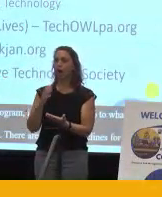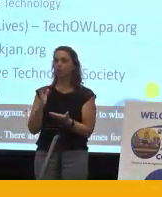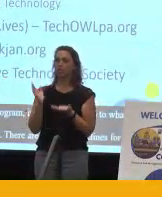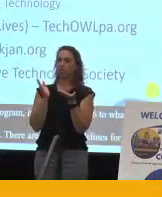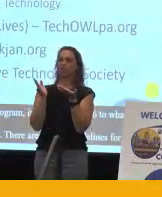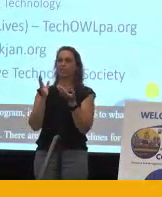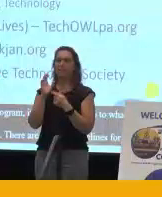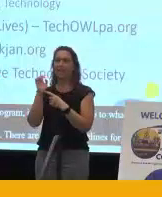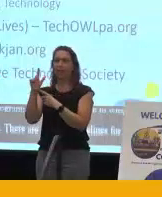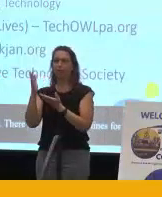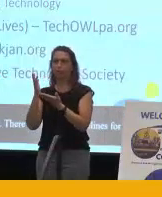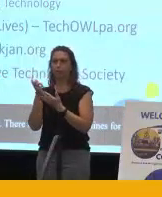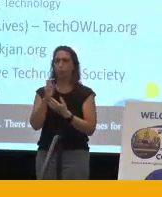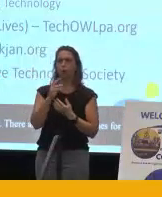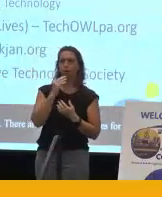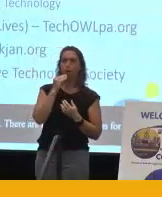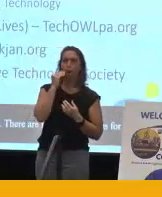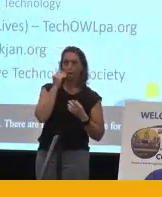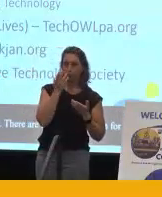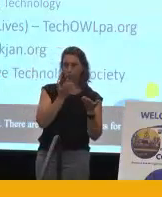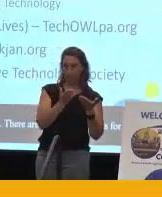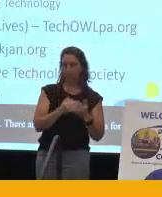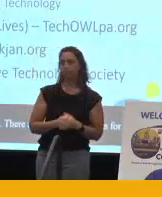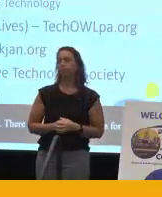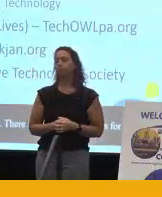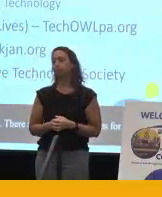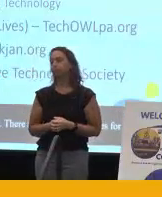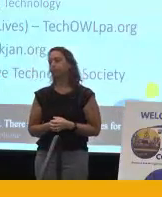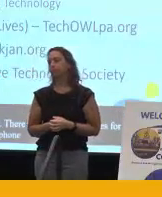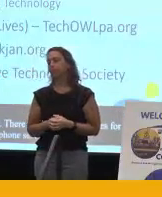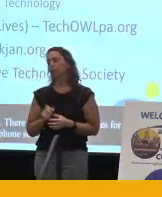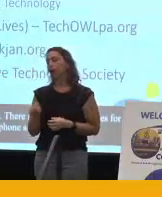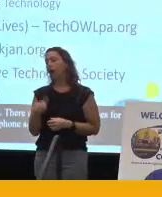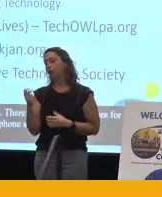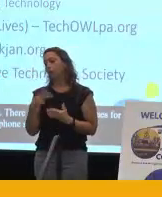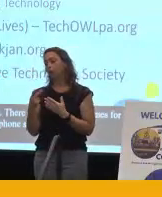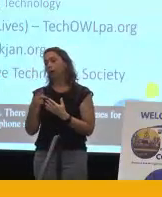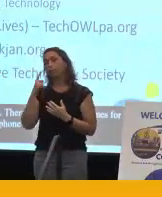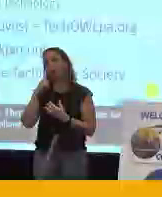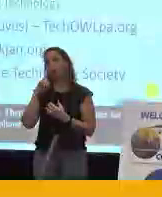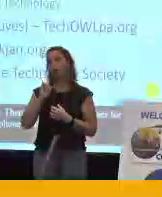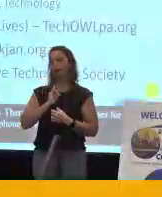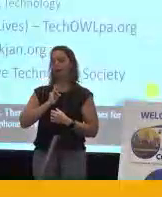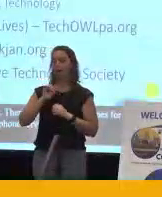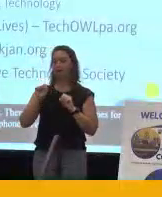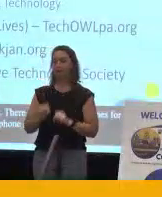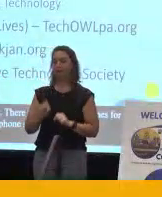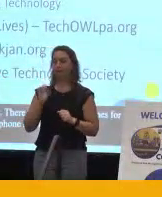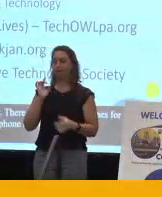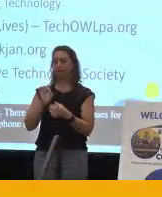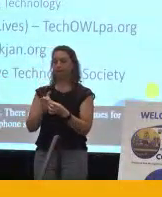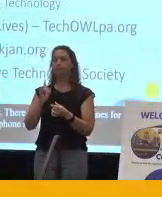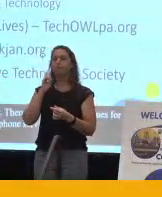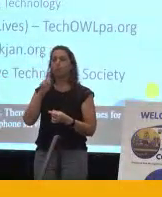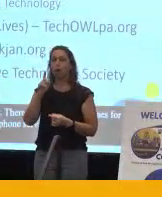service. There's lots of other programs, you know, such as I Can Connect, which is for deaf and hard of hearing and blind and